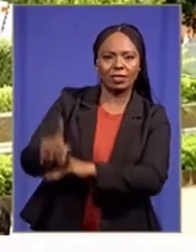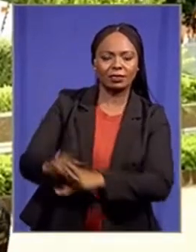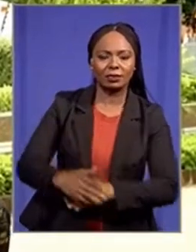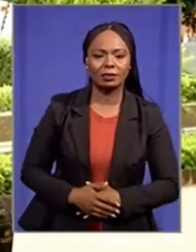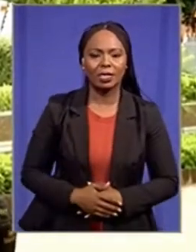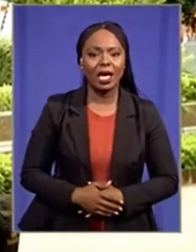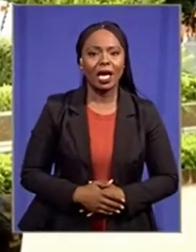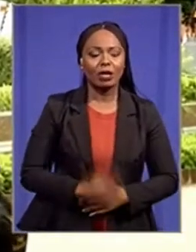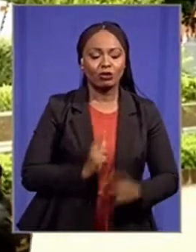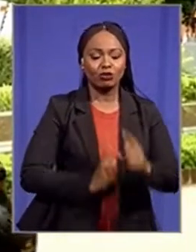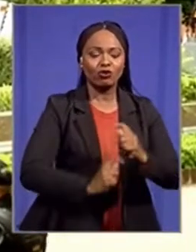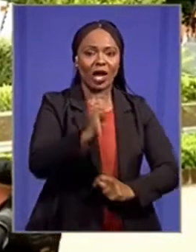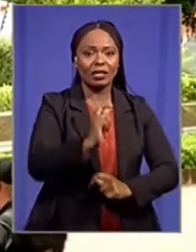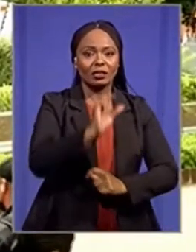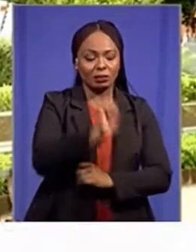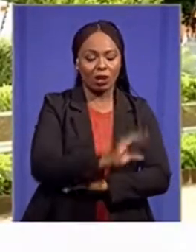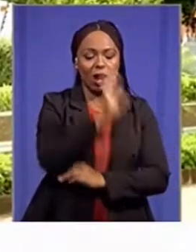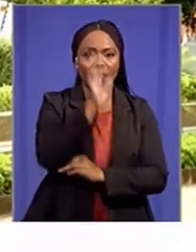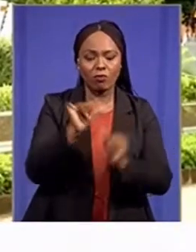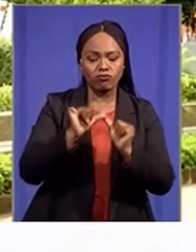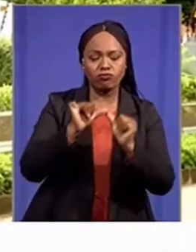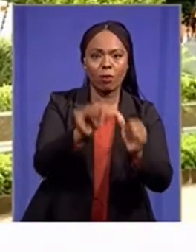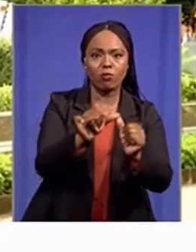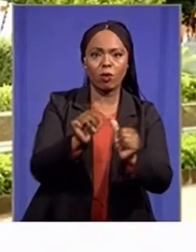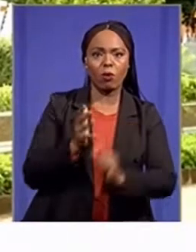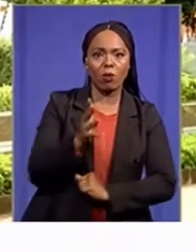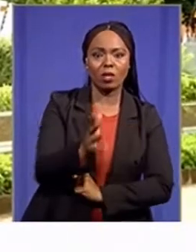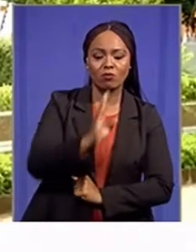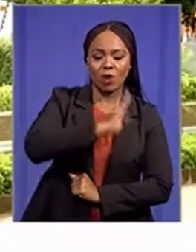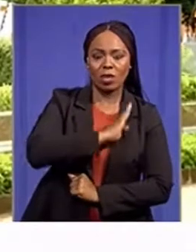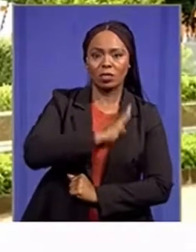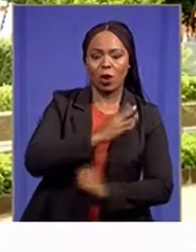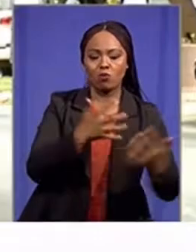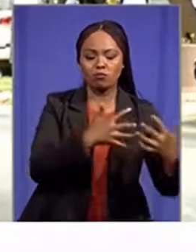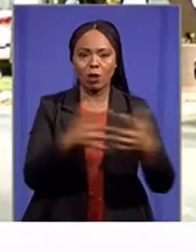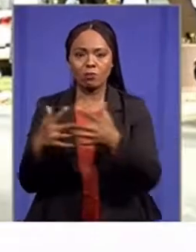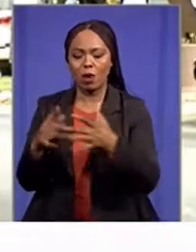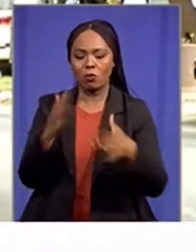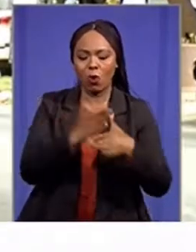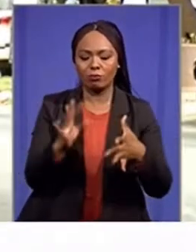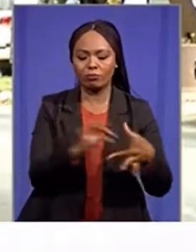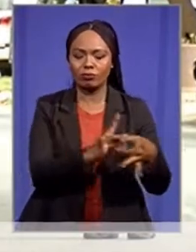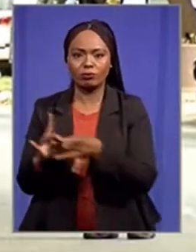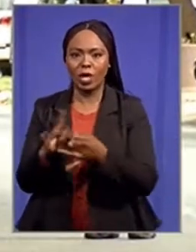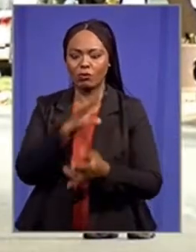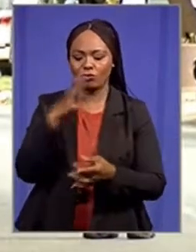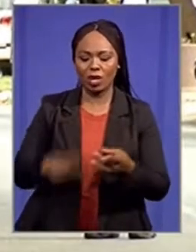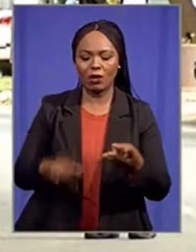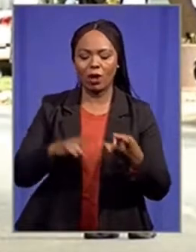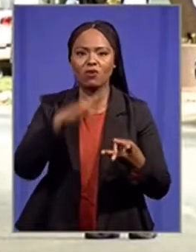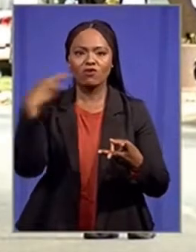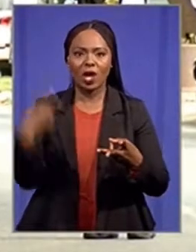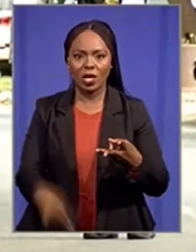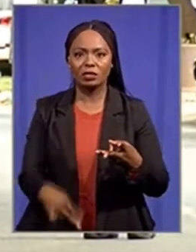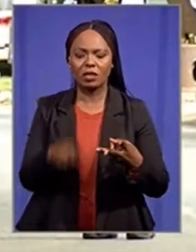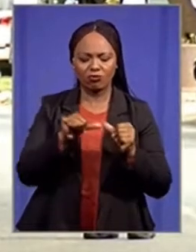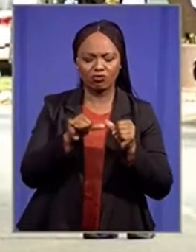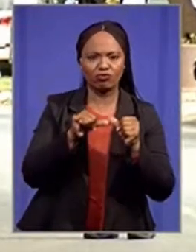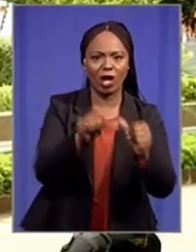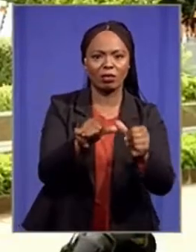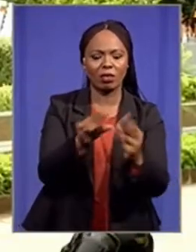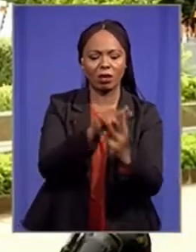to continue. We are also saying military cooperation between South Africa and China and Russia, it must be strengthened, and